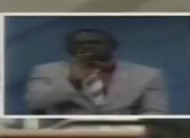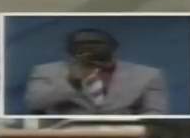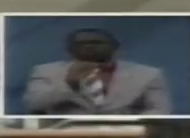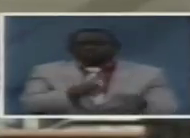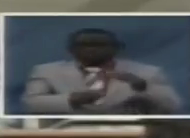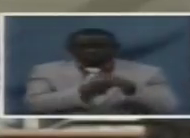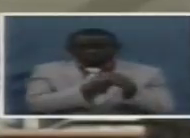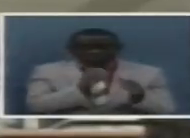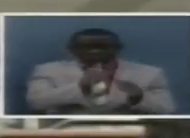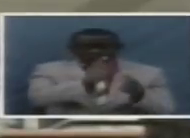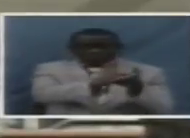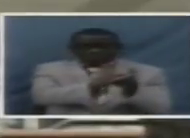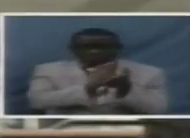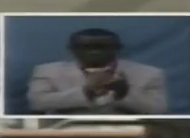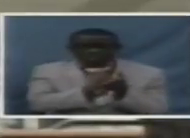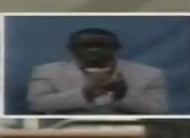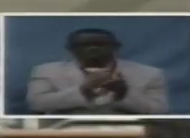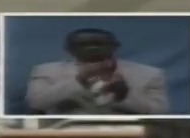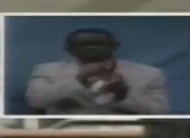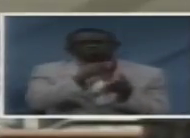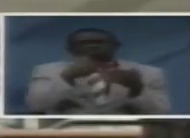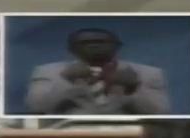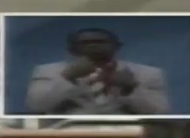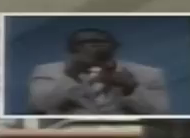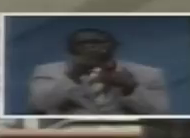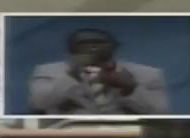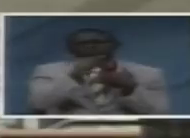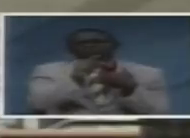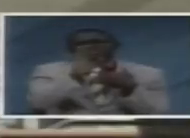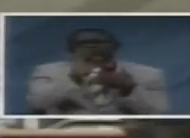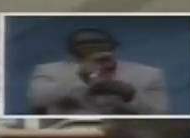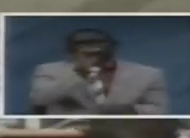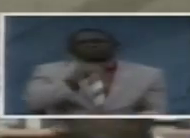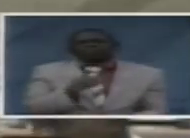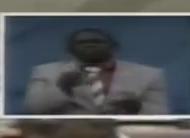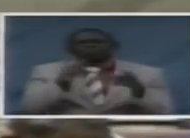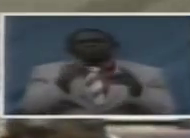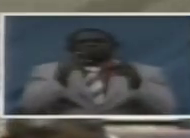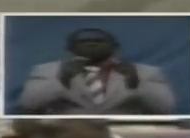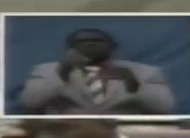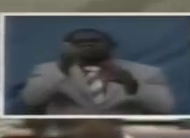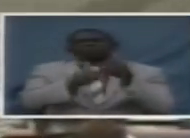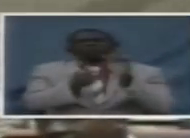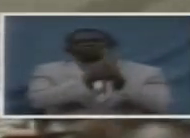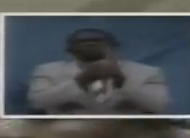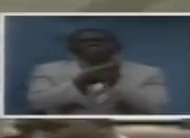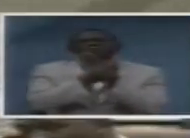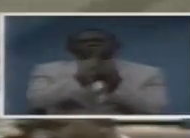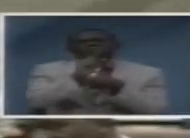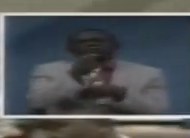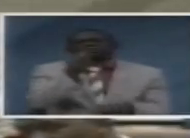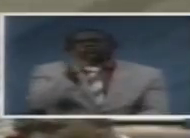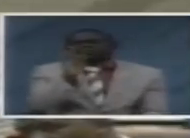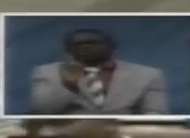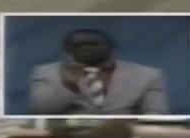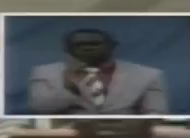credit remained subdued, contracting by 2.9% as at the end of August 2017. Asset